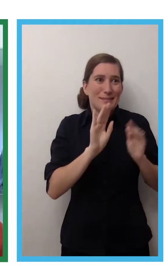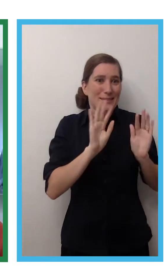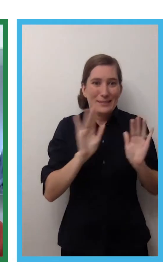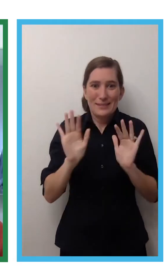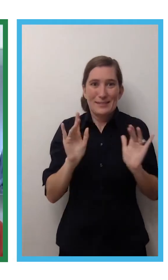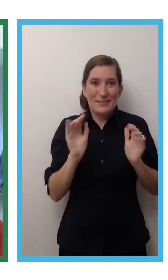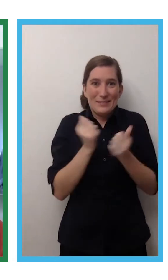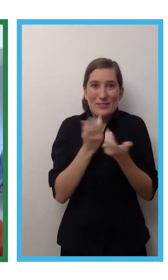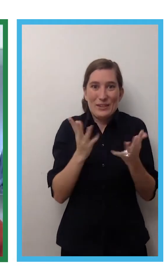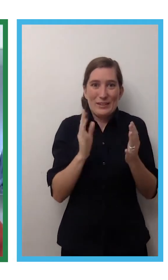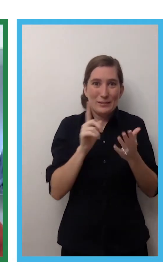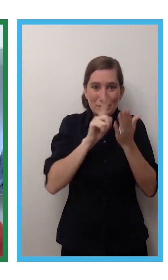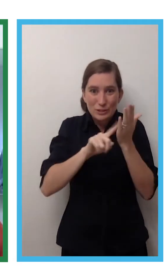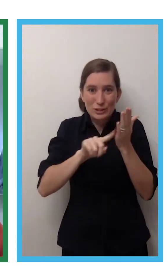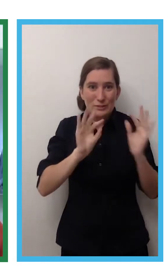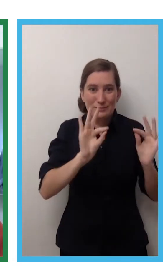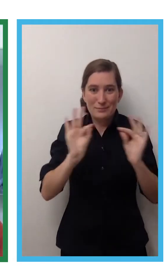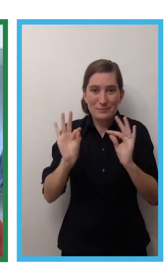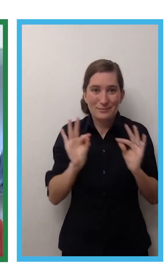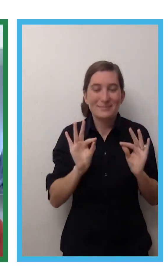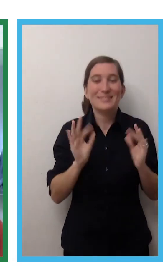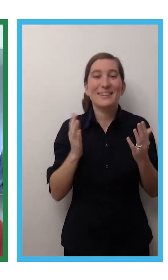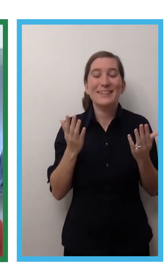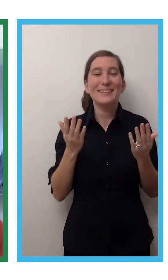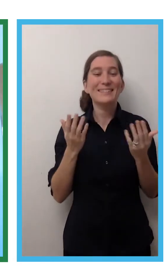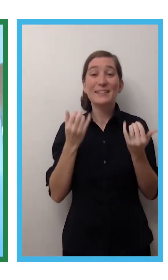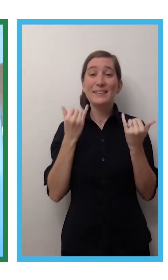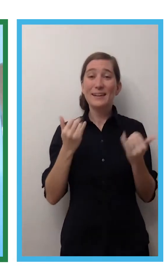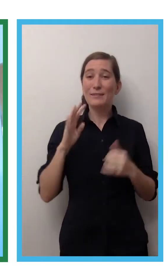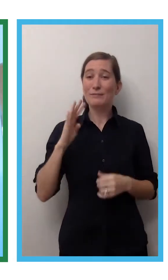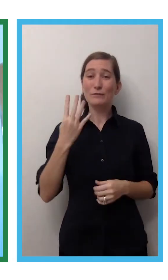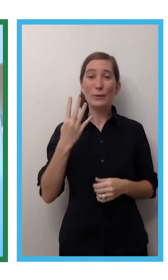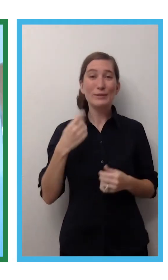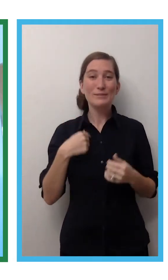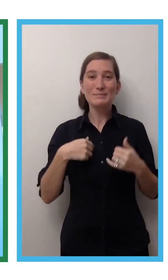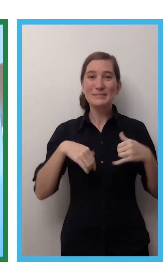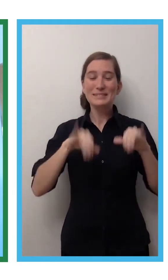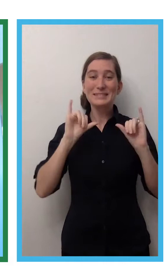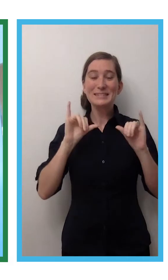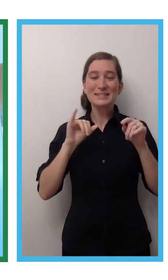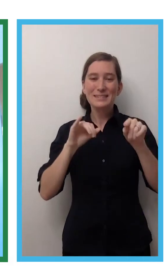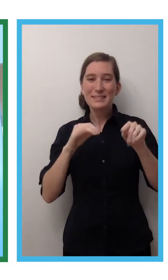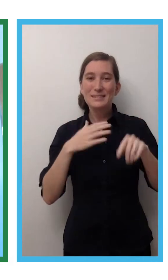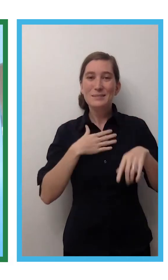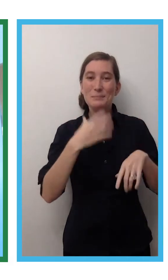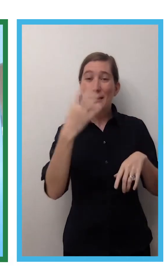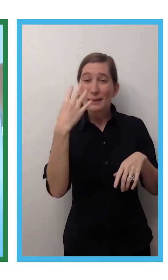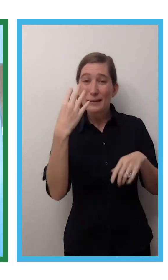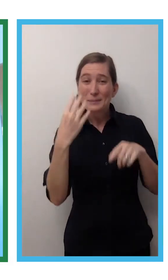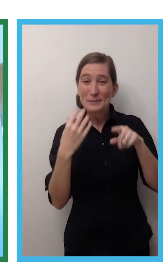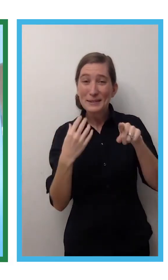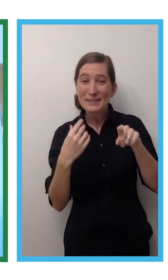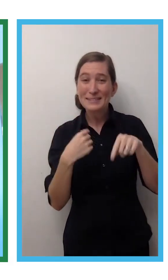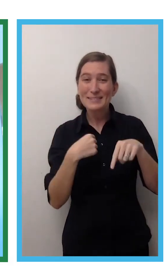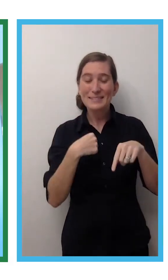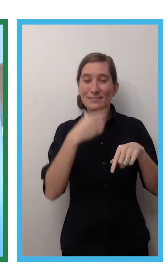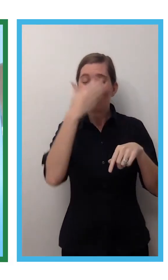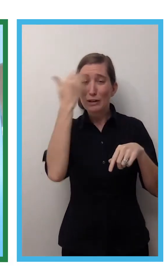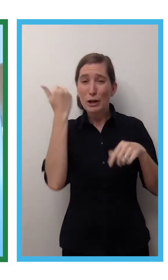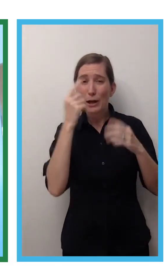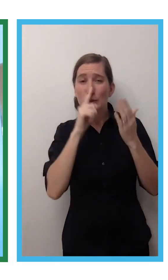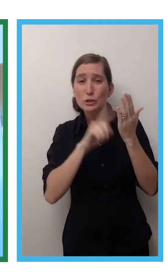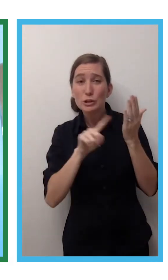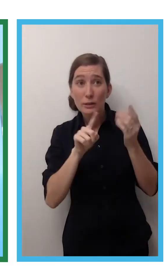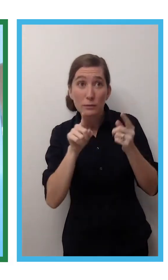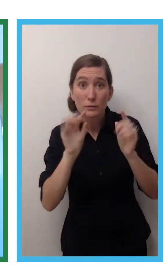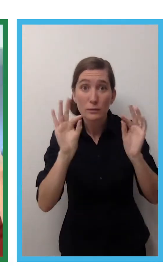and right. And this one, I'm like, oh, it's time and I'm not even ready. So as I was saying before we started recording, I forgot to even connect